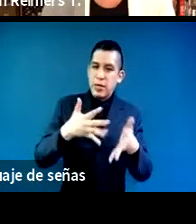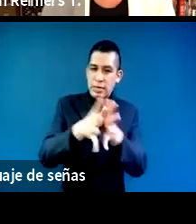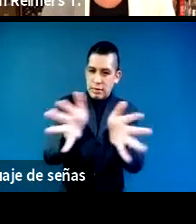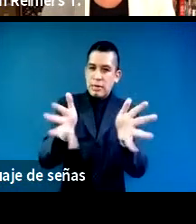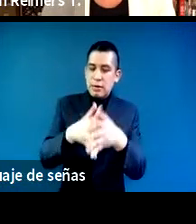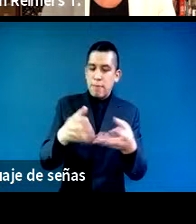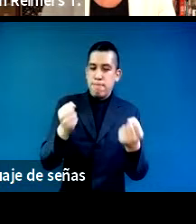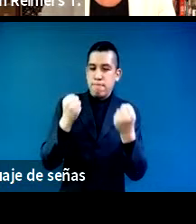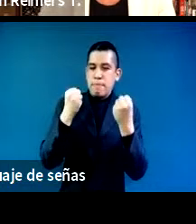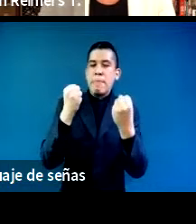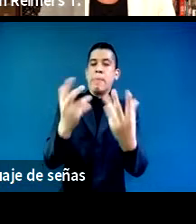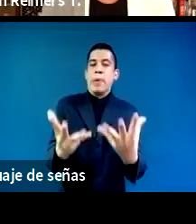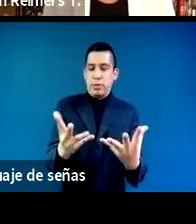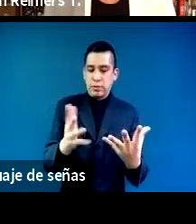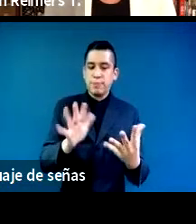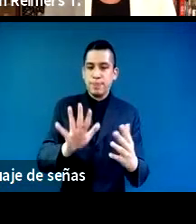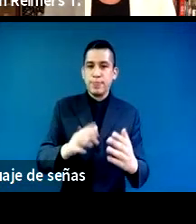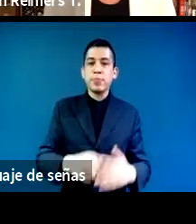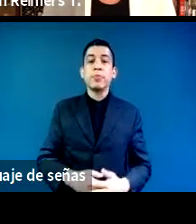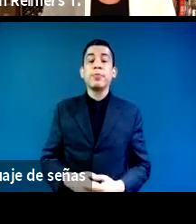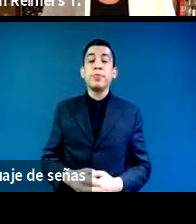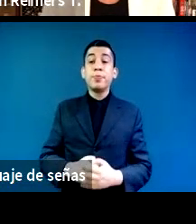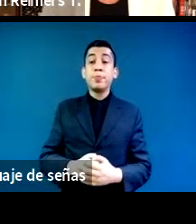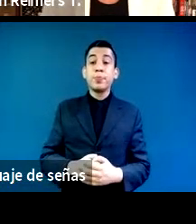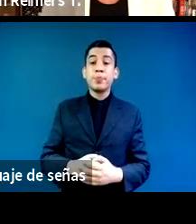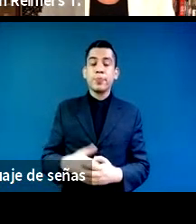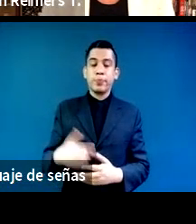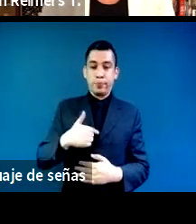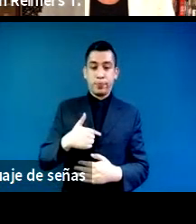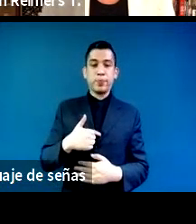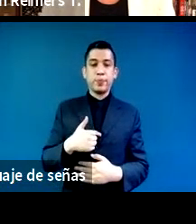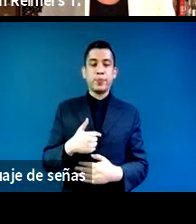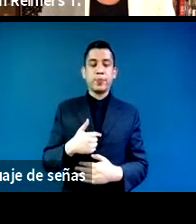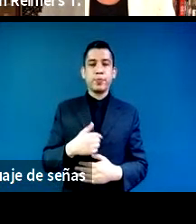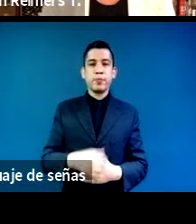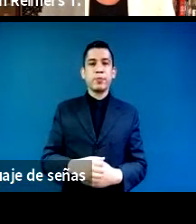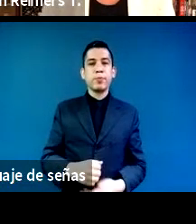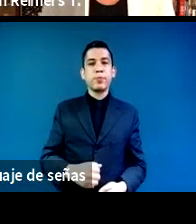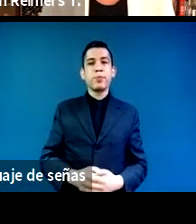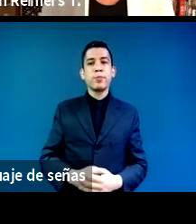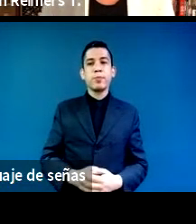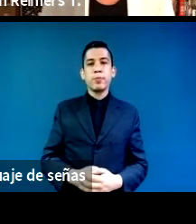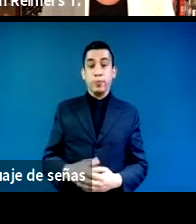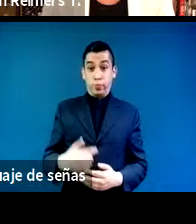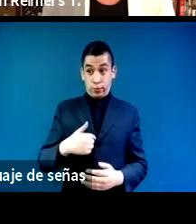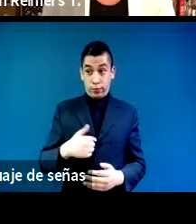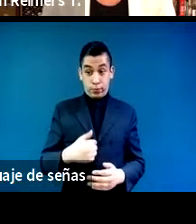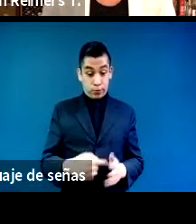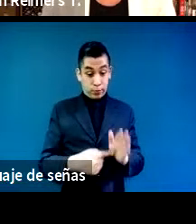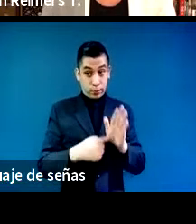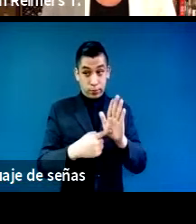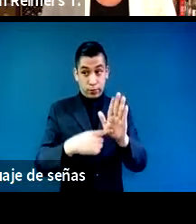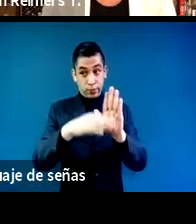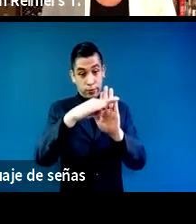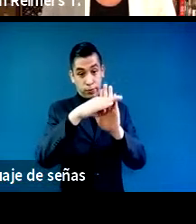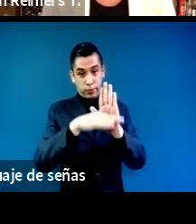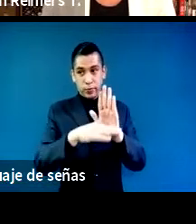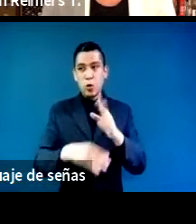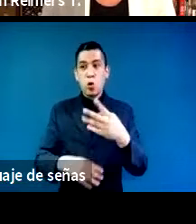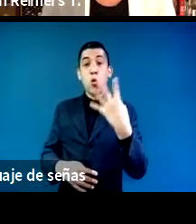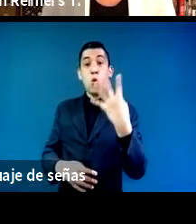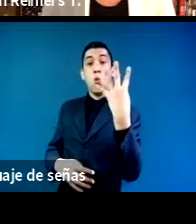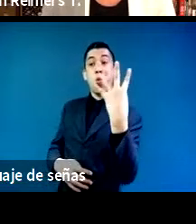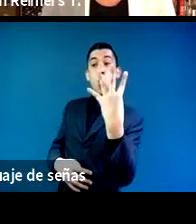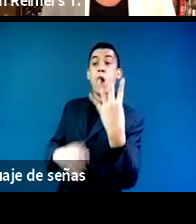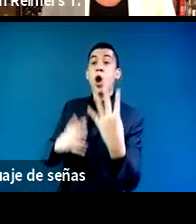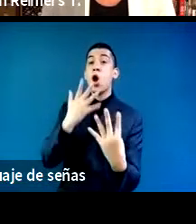roadmap called All Things Being Equal, which gave us 4 key pillars that we've been adopting as public service broadcasters